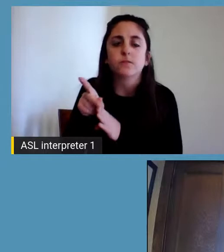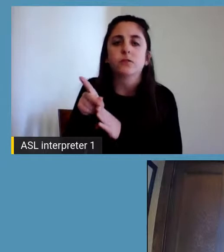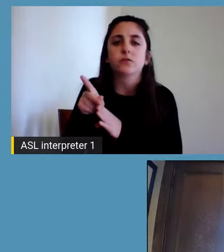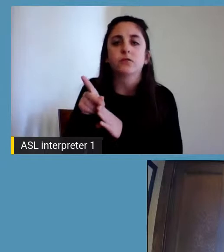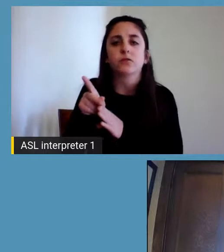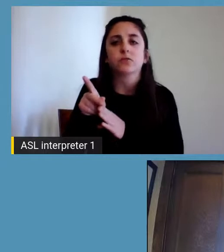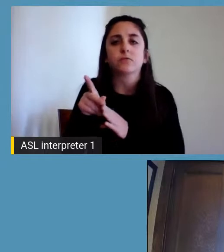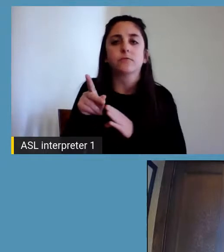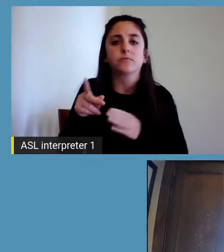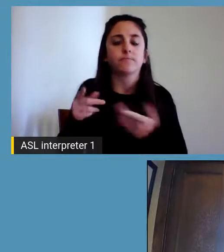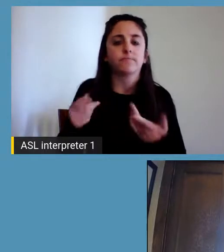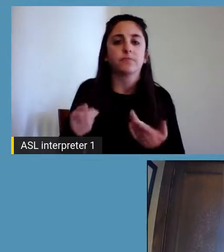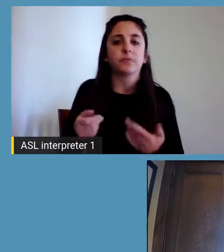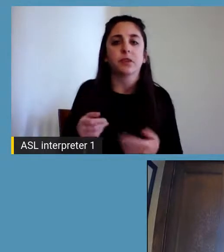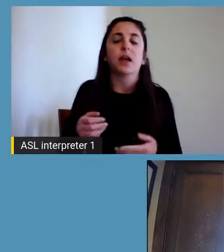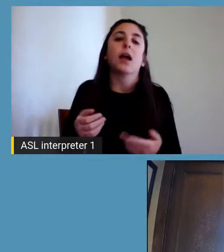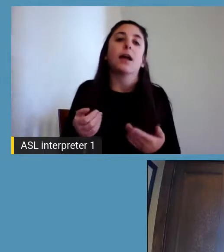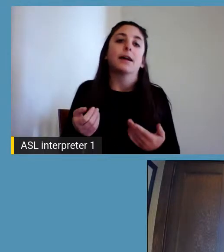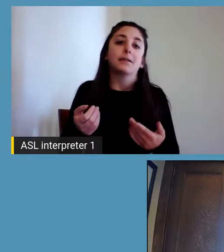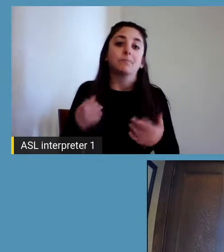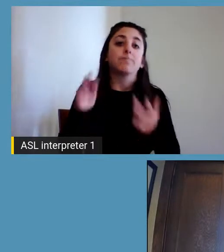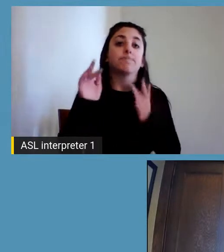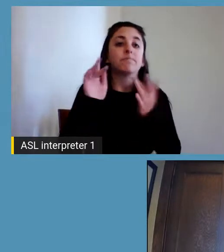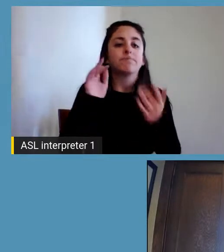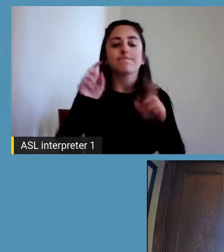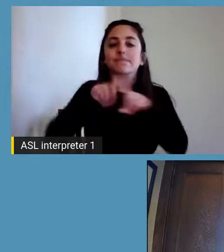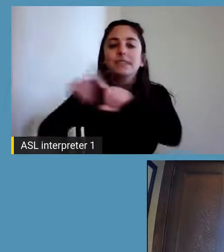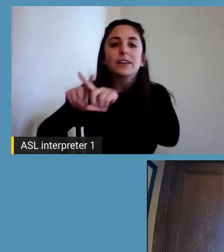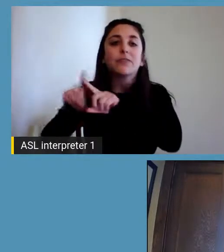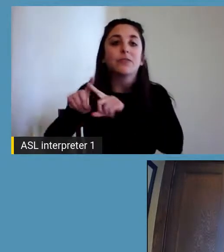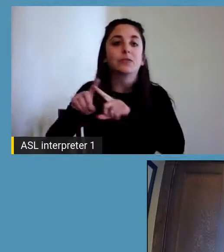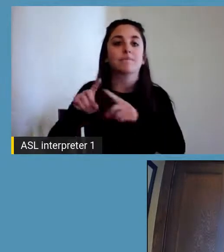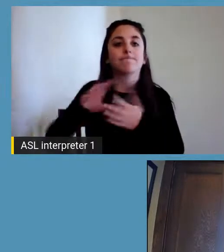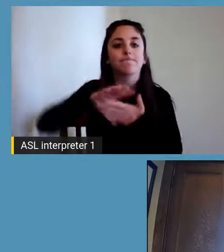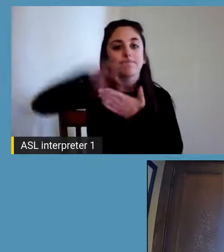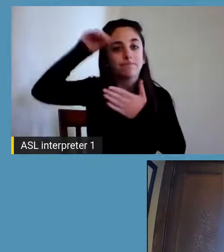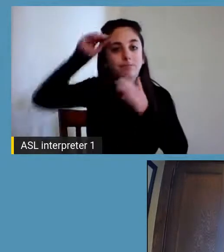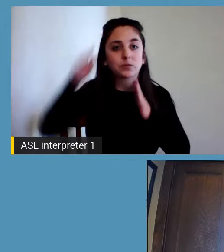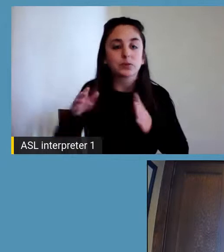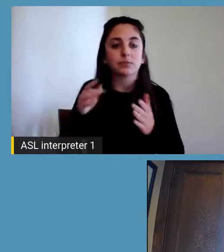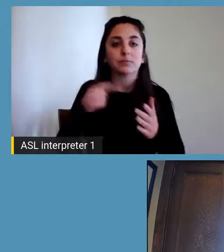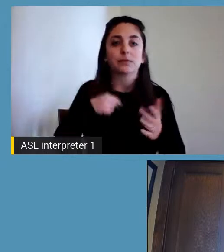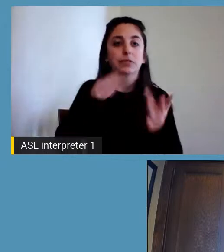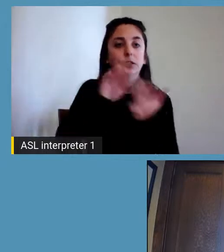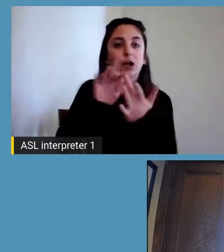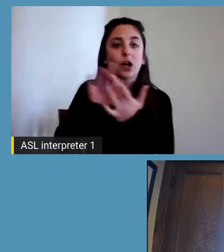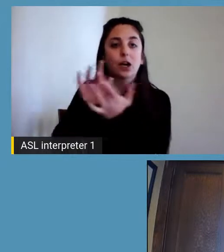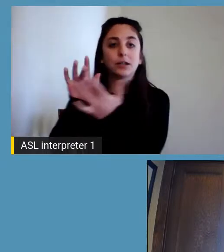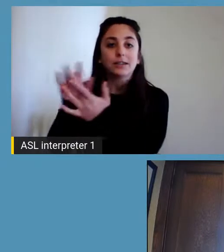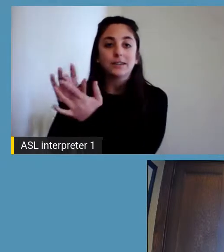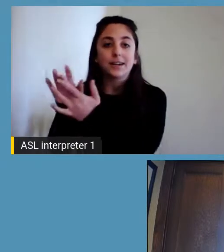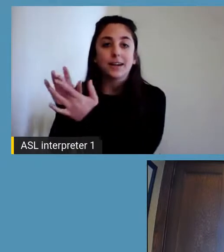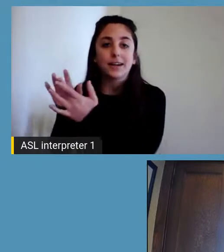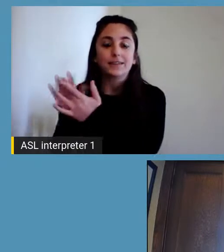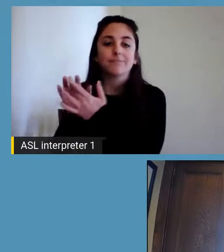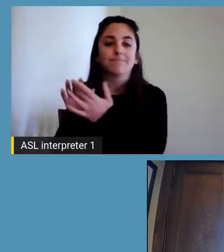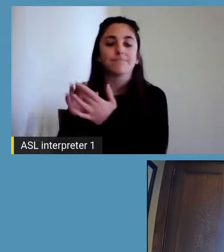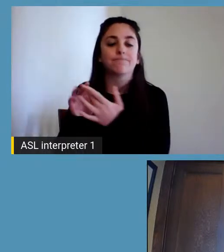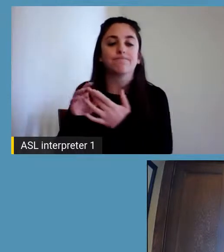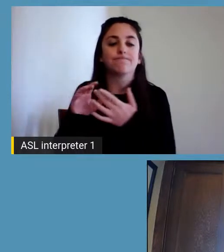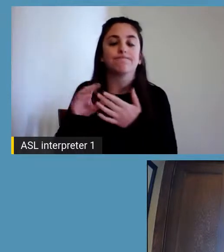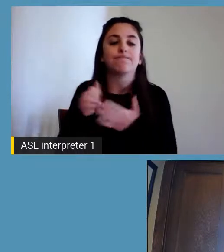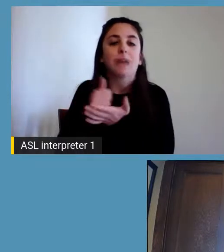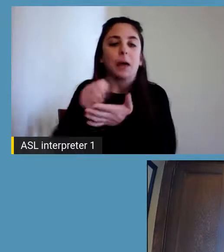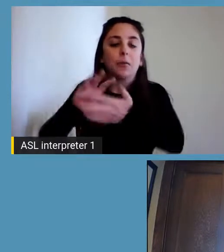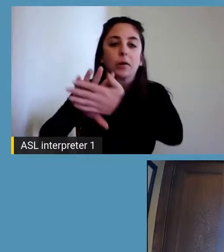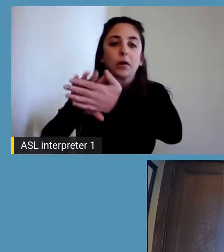to learn. I've been able to reach out to my students and get them to start recreating those pieces. So, I mean, that's one way